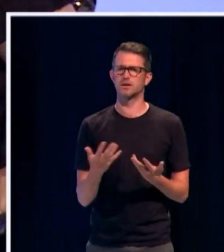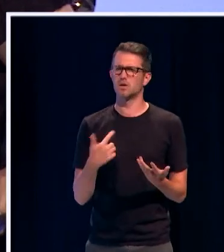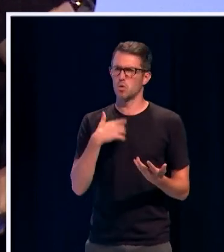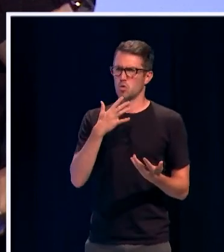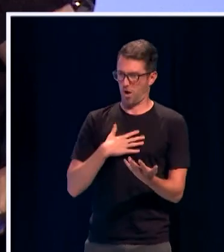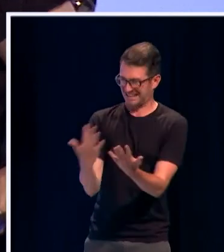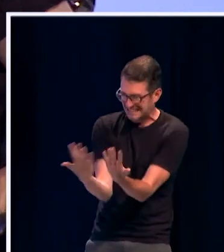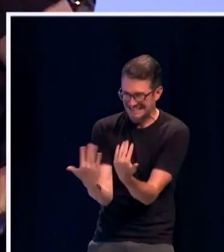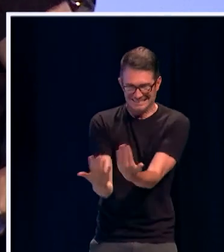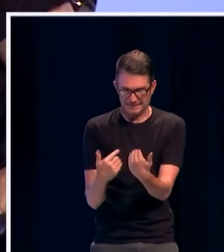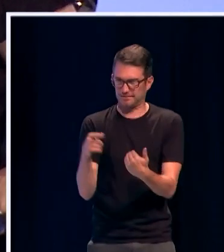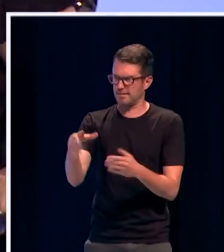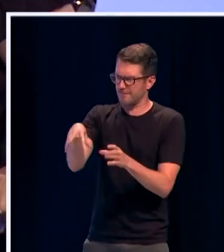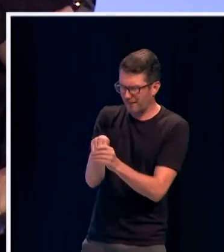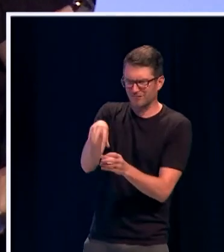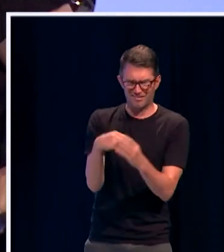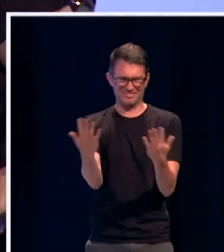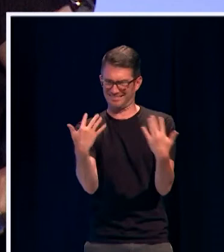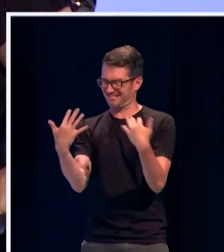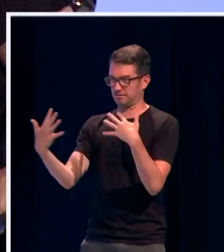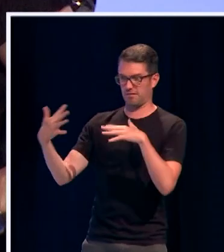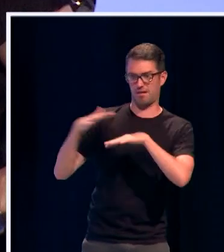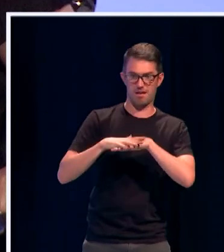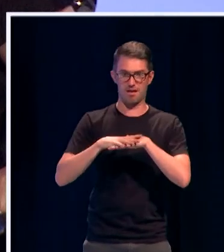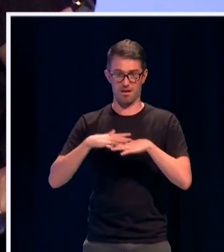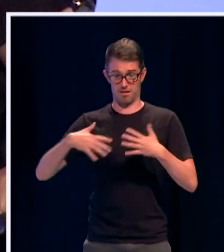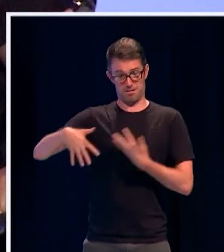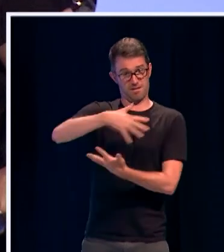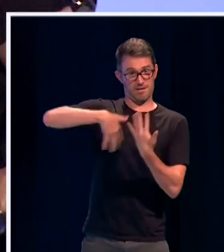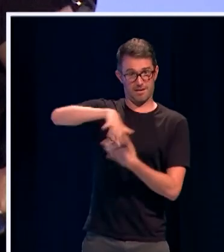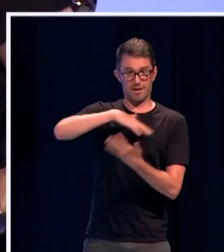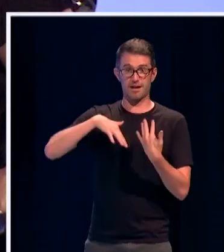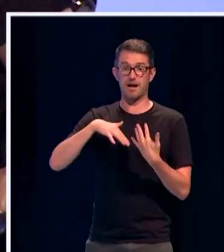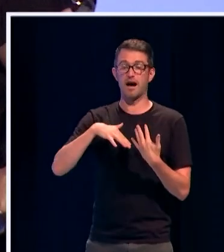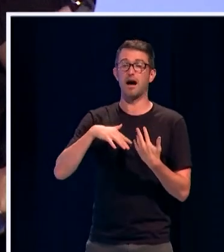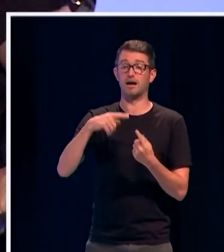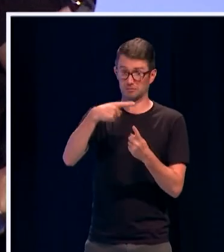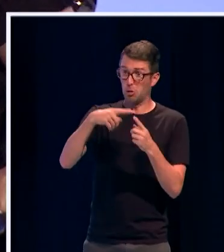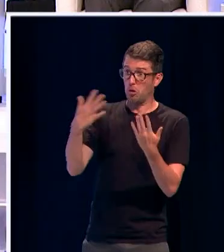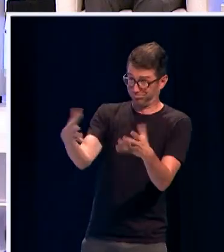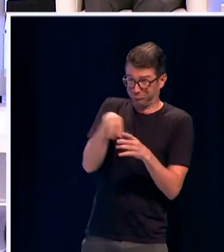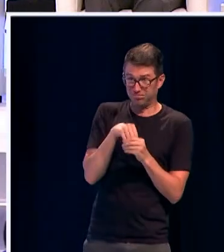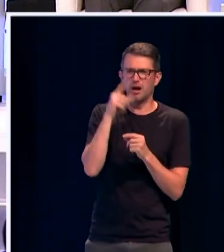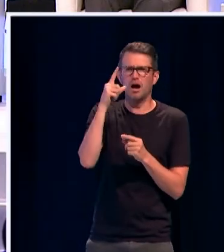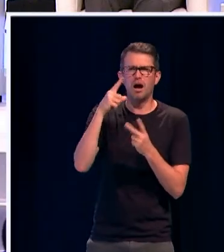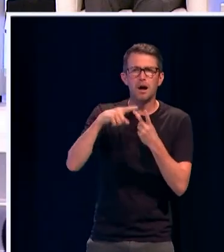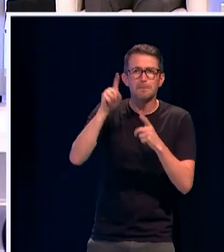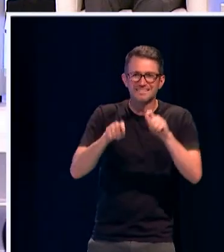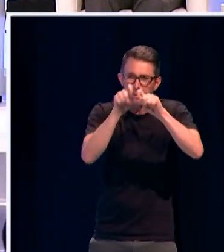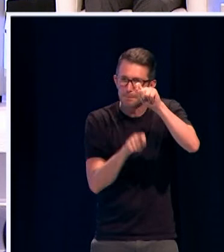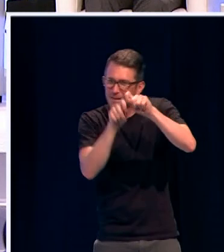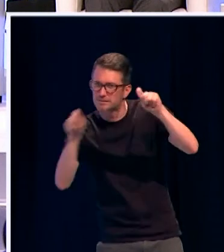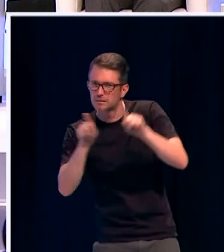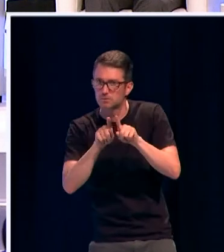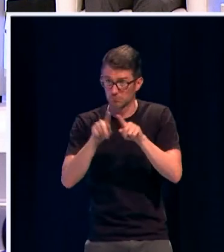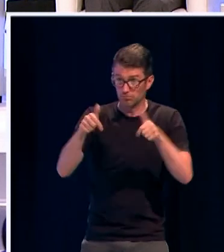the evaluation, reporting, and starting new projects. So I thank you all for your attention. Thank you for the panelists for